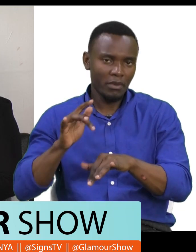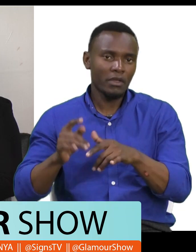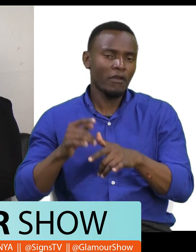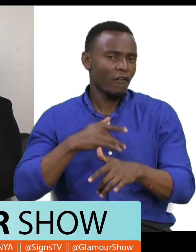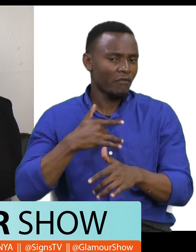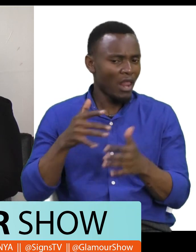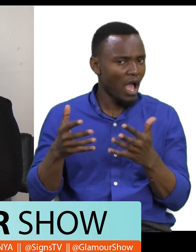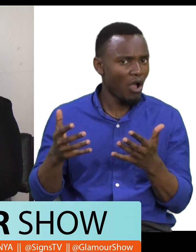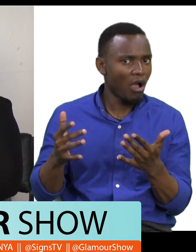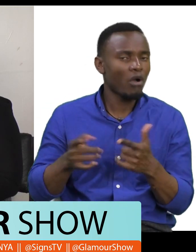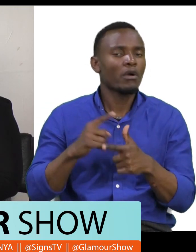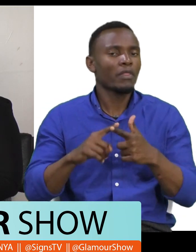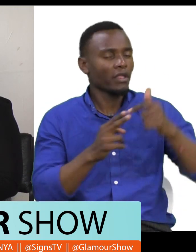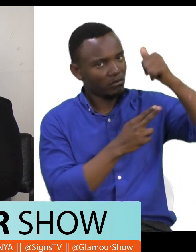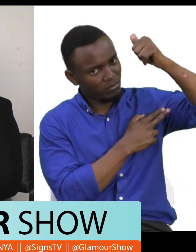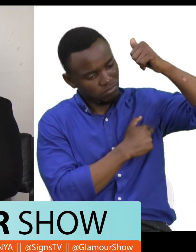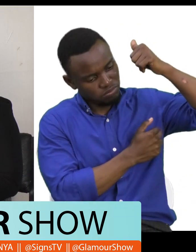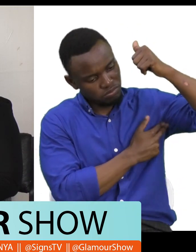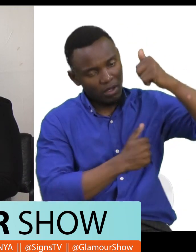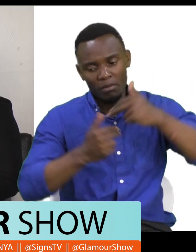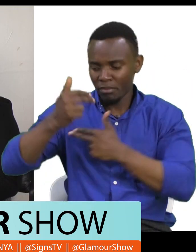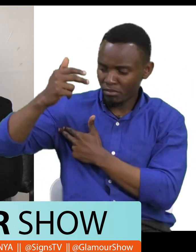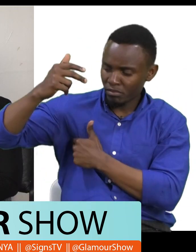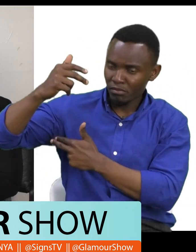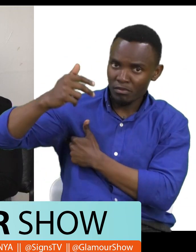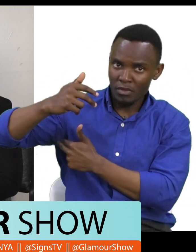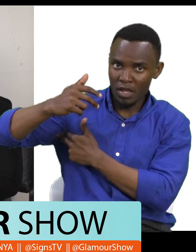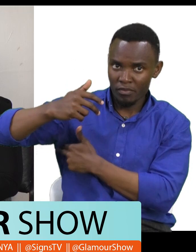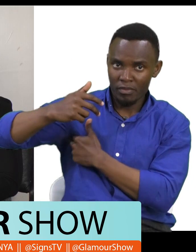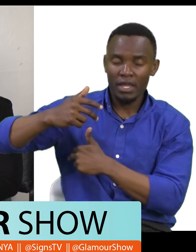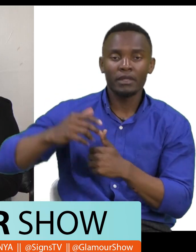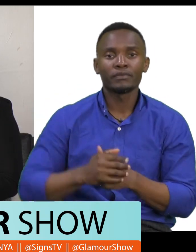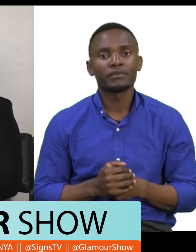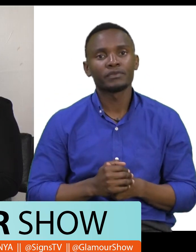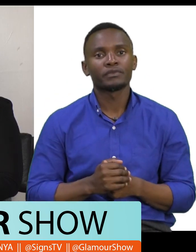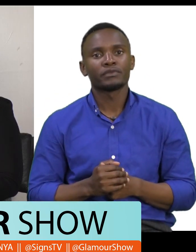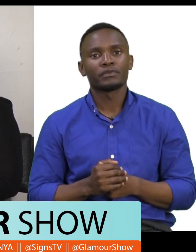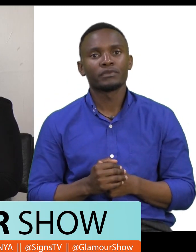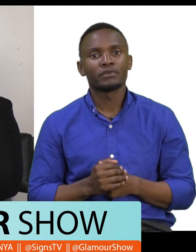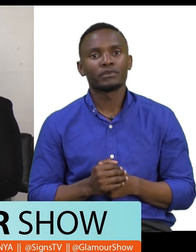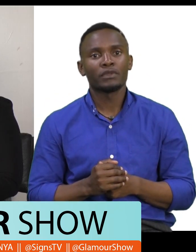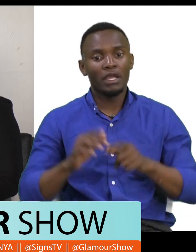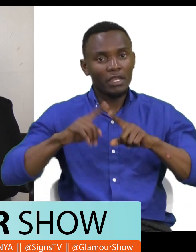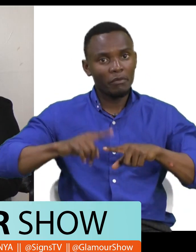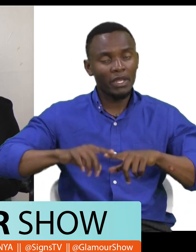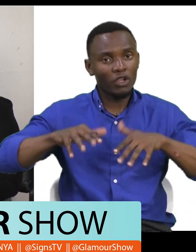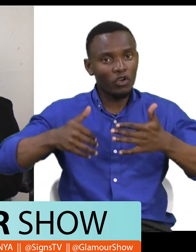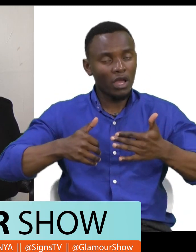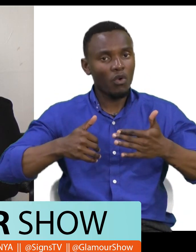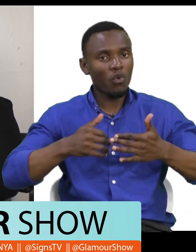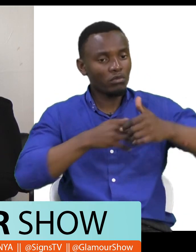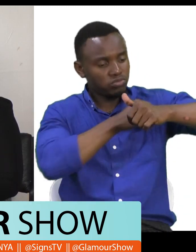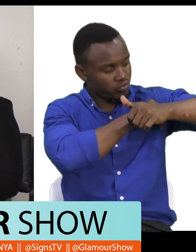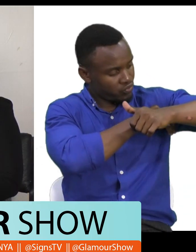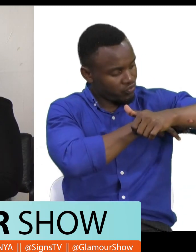So after tasting, you now apply following the growth pattern of the hair. So you apply it following the